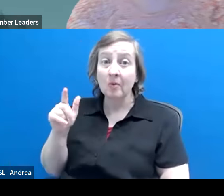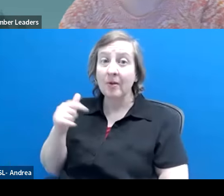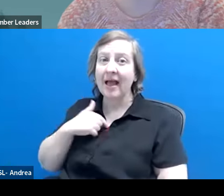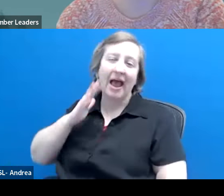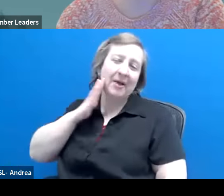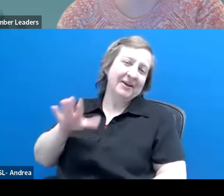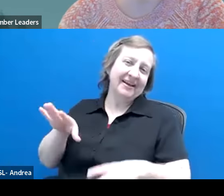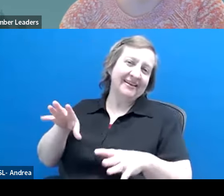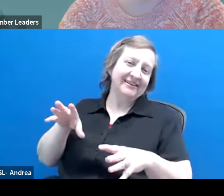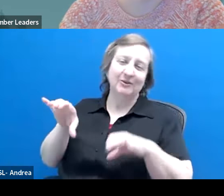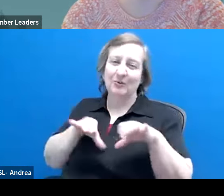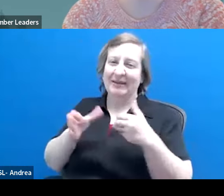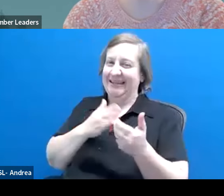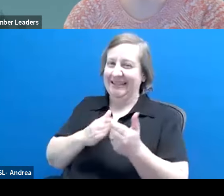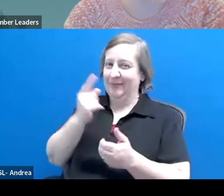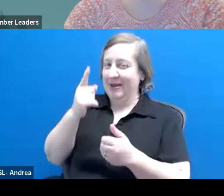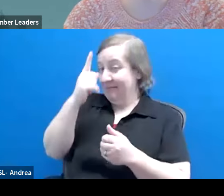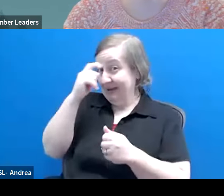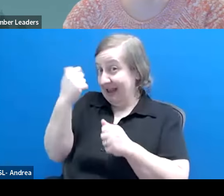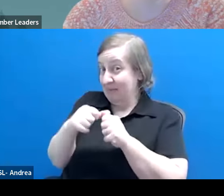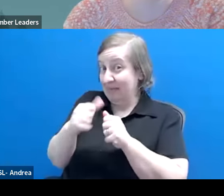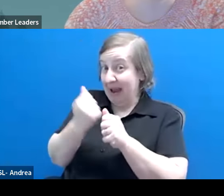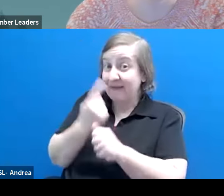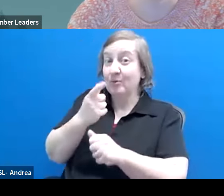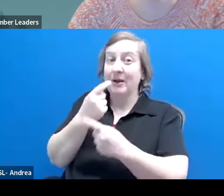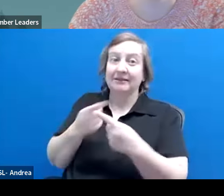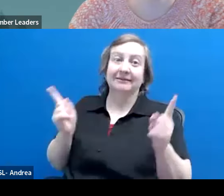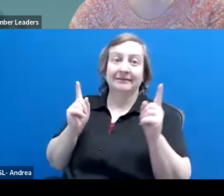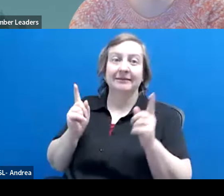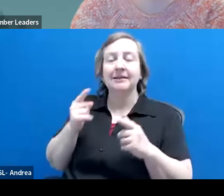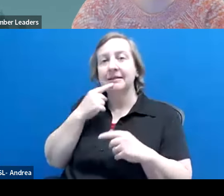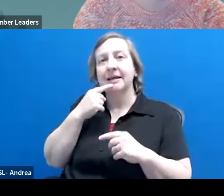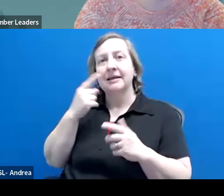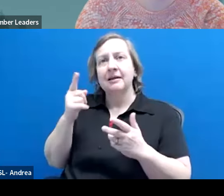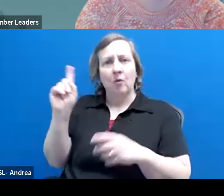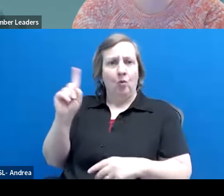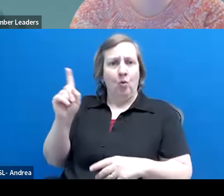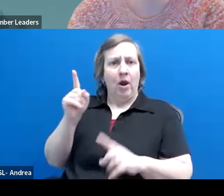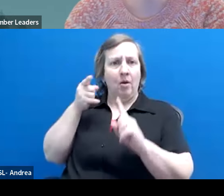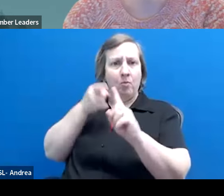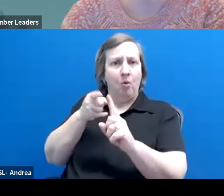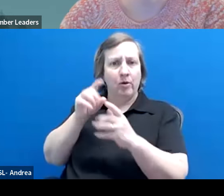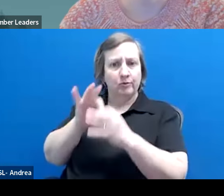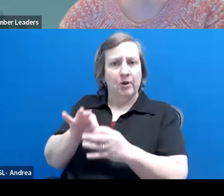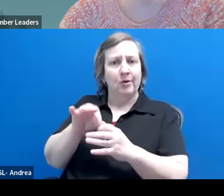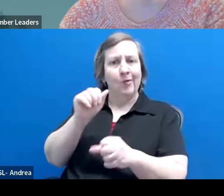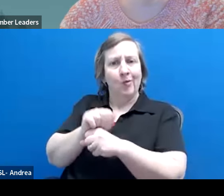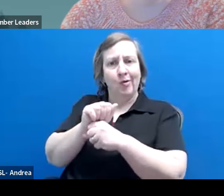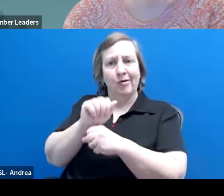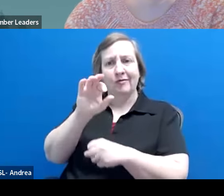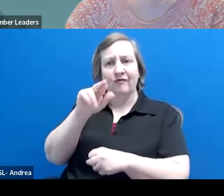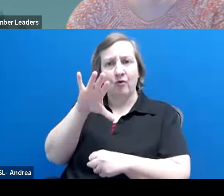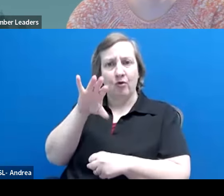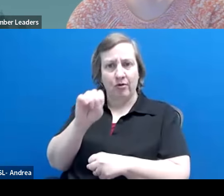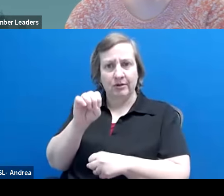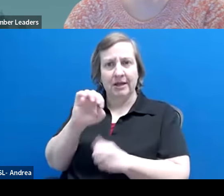one just because I remember basically everyone said it was a discussion about where are our points on workforce and how does that